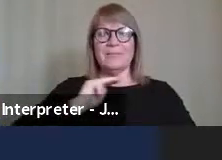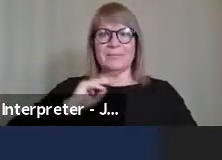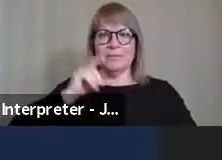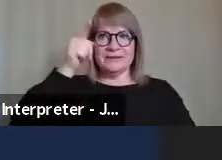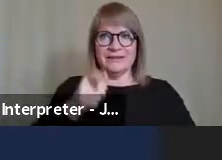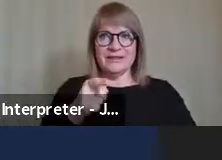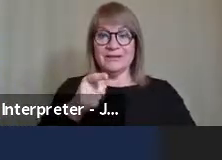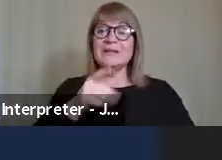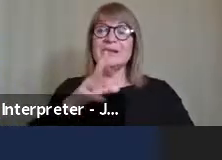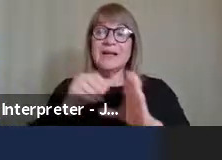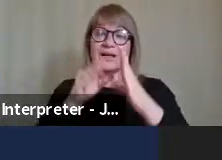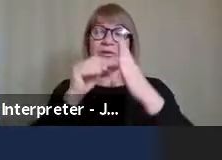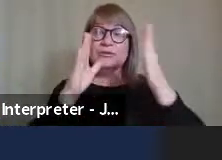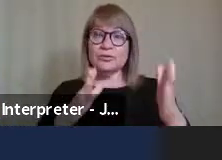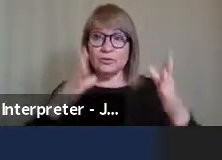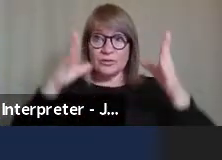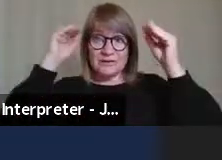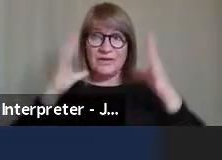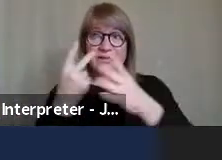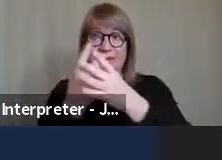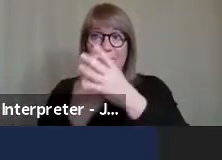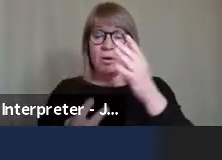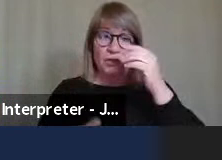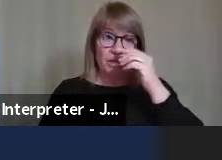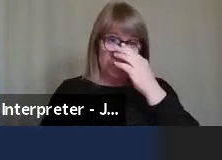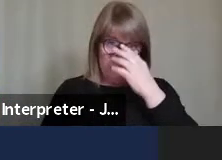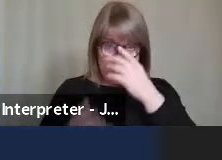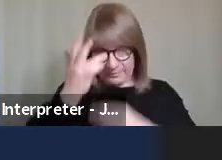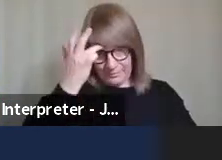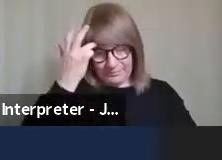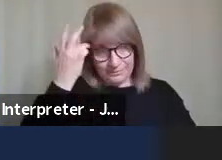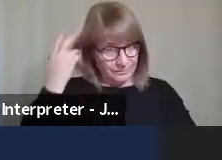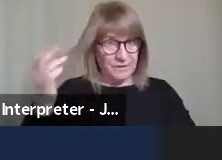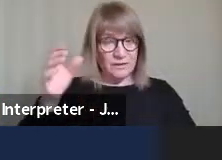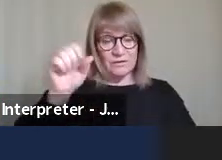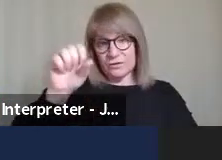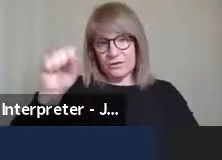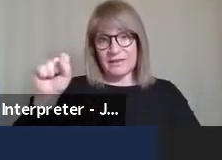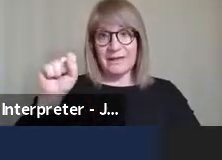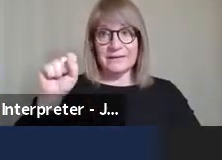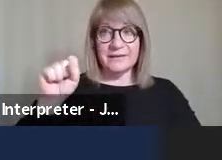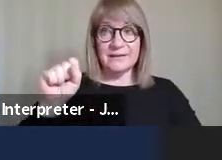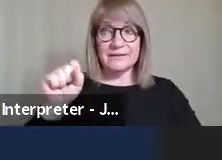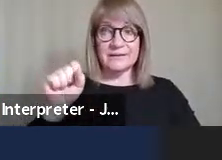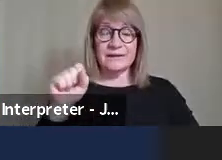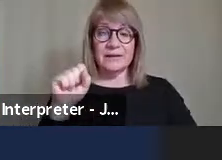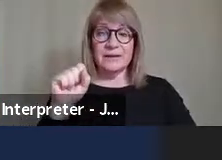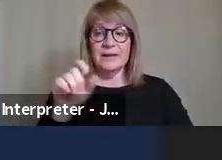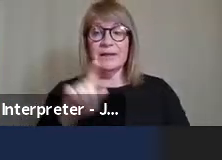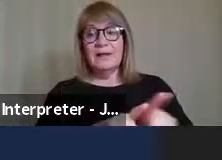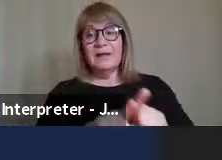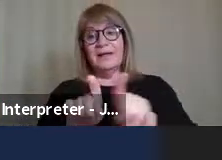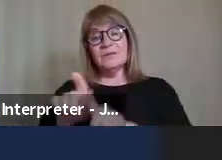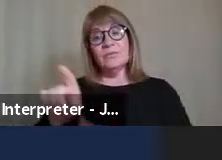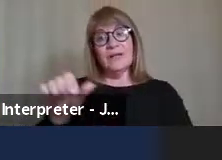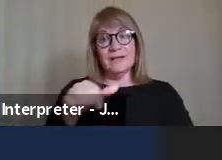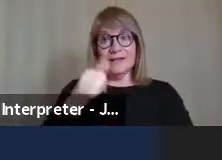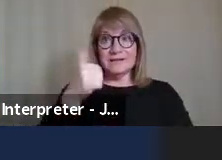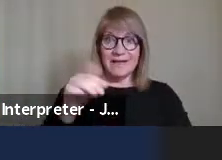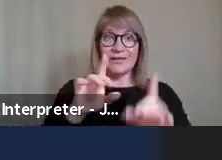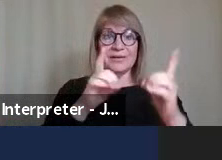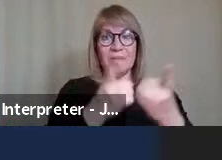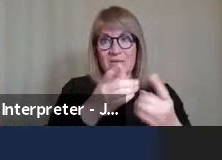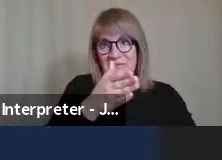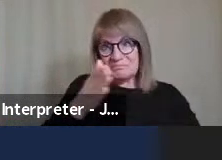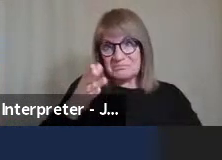students and faculty from ucsf's department of humanities and social sciences as well as from other departments across ucsf from the